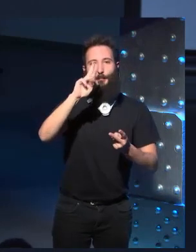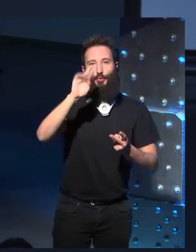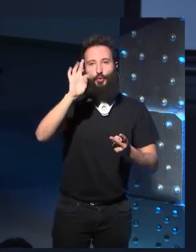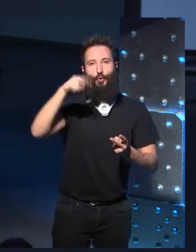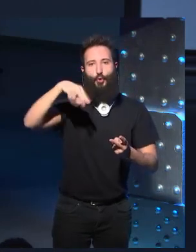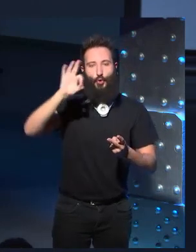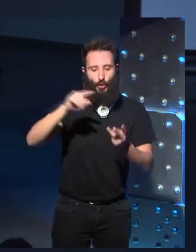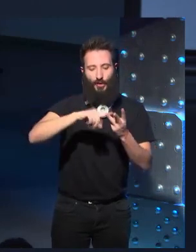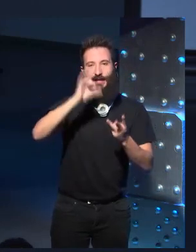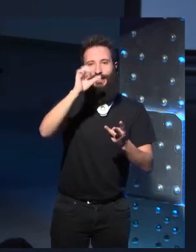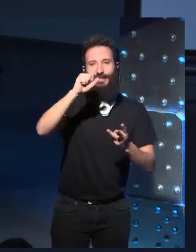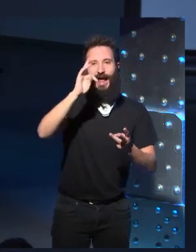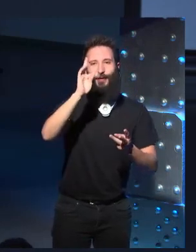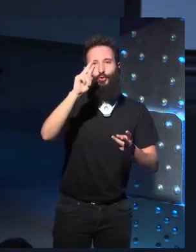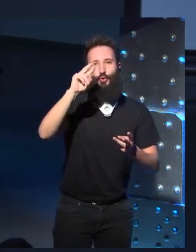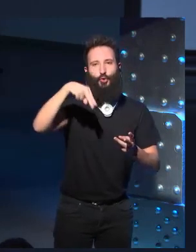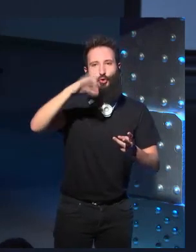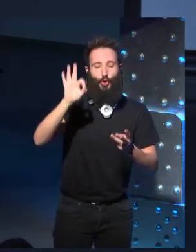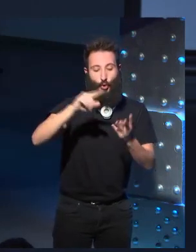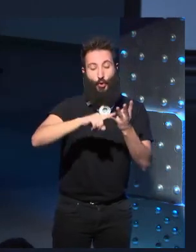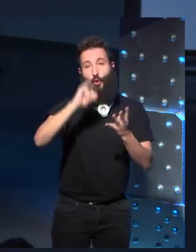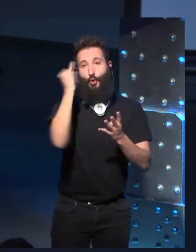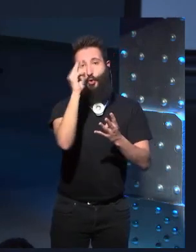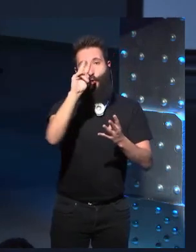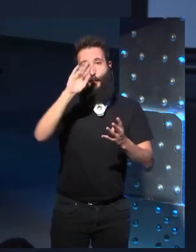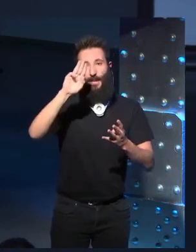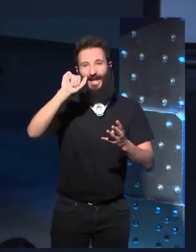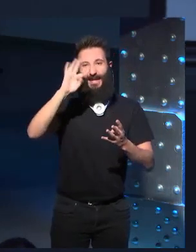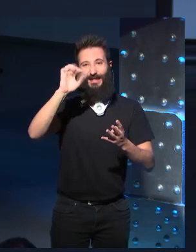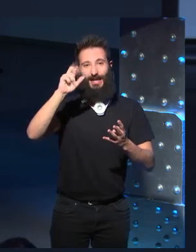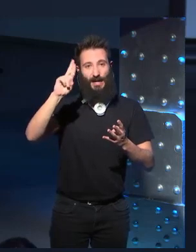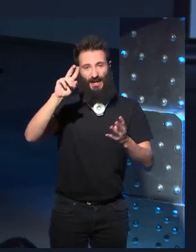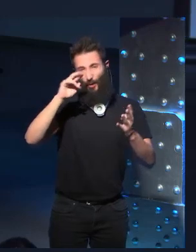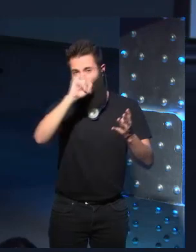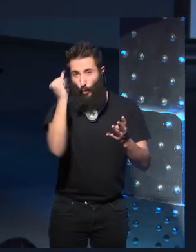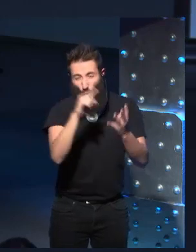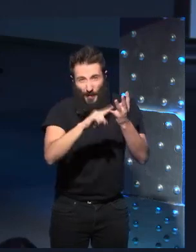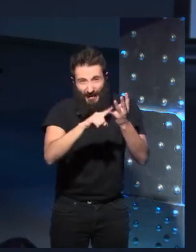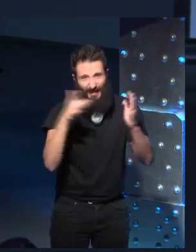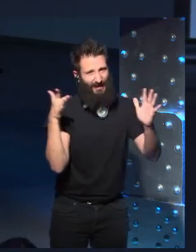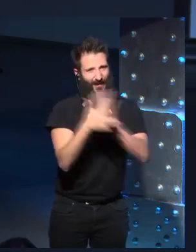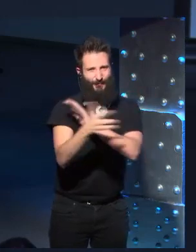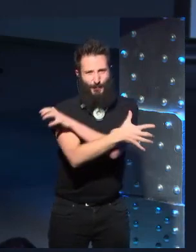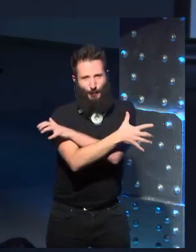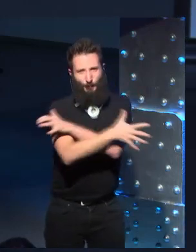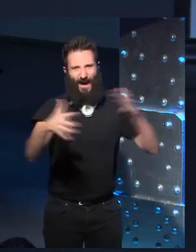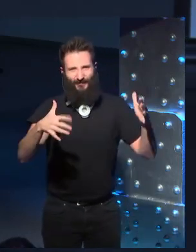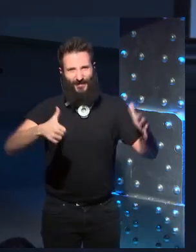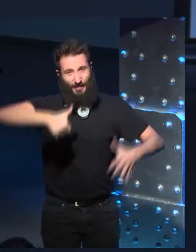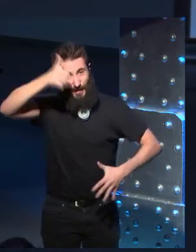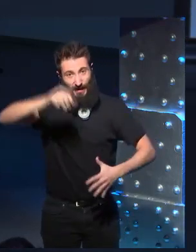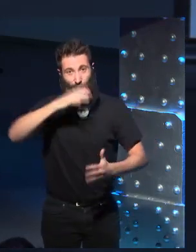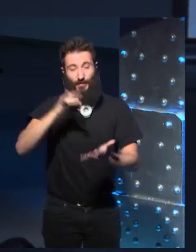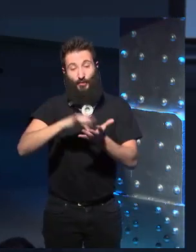Saturn, and Jupiter. Jupiter is the giant of giants. It looks big compared to the Earth, but compared to the